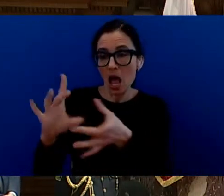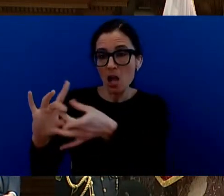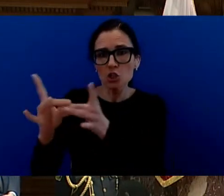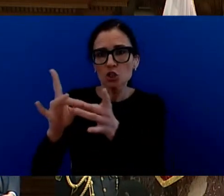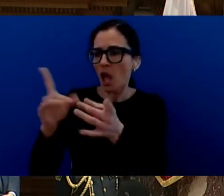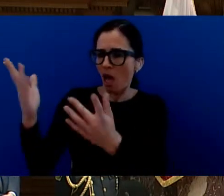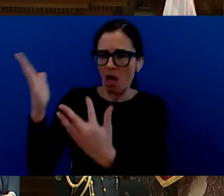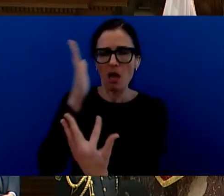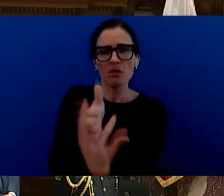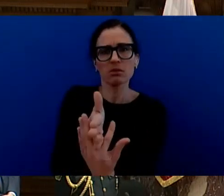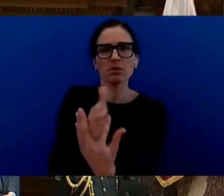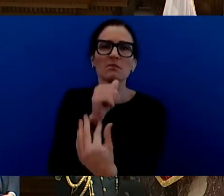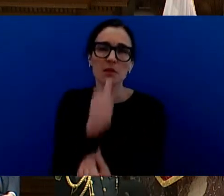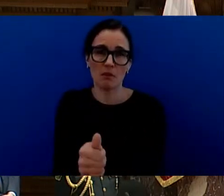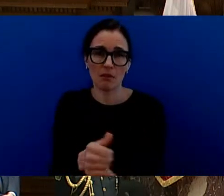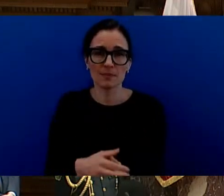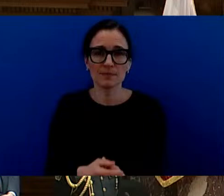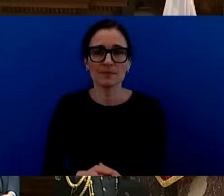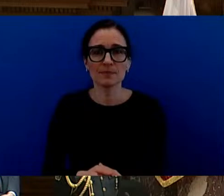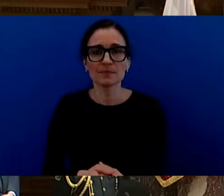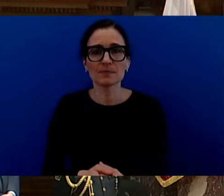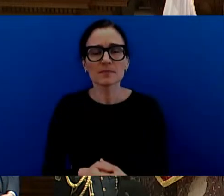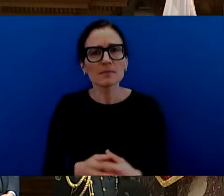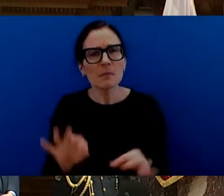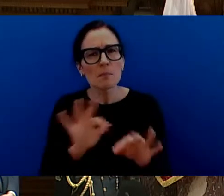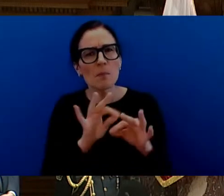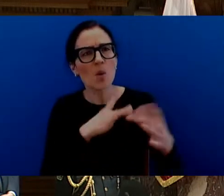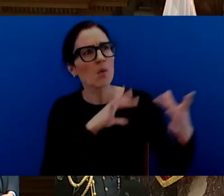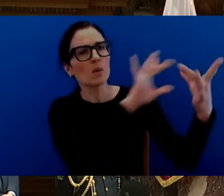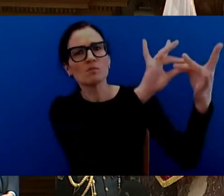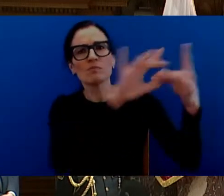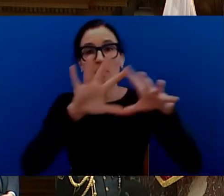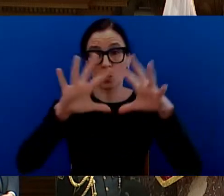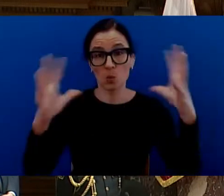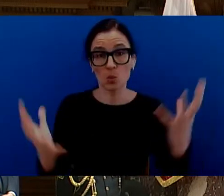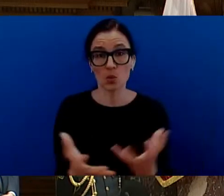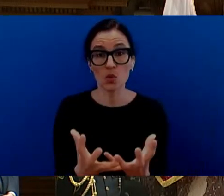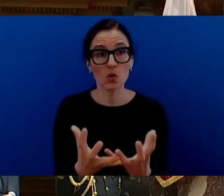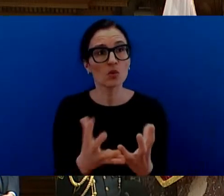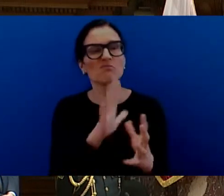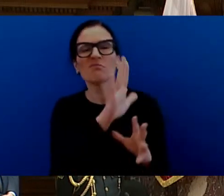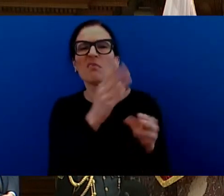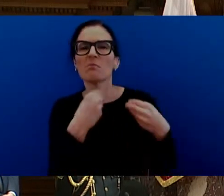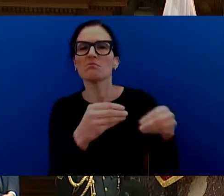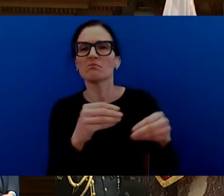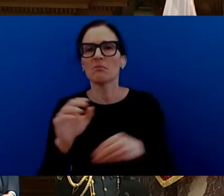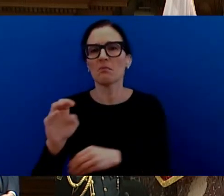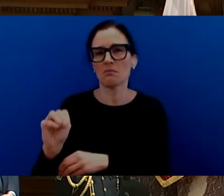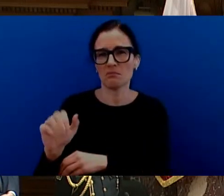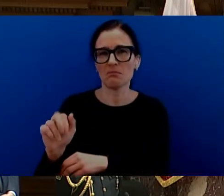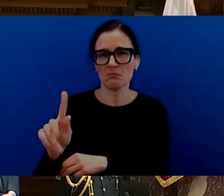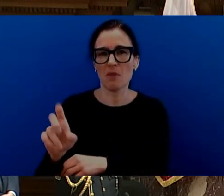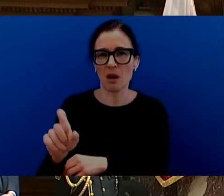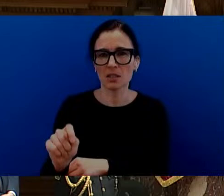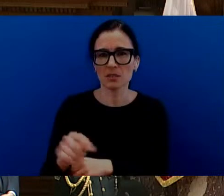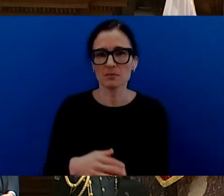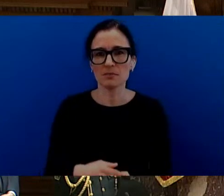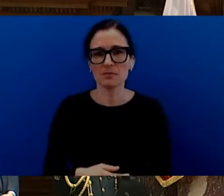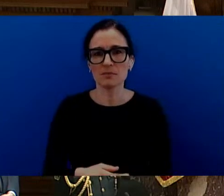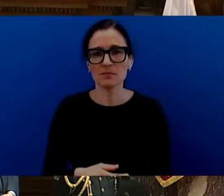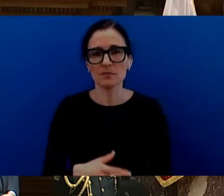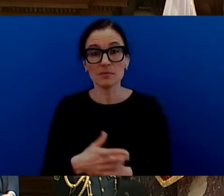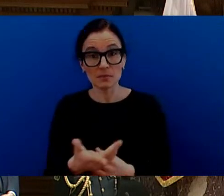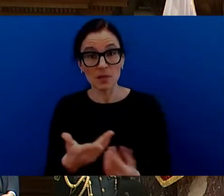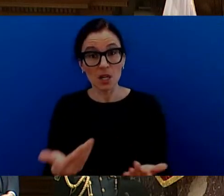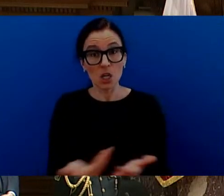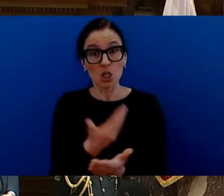efficiently. New trade missions will help BC businesses build strong economic partnerships around